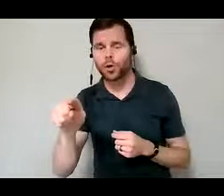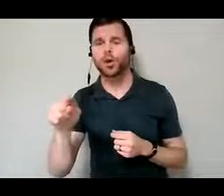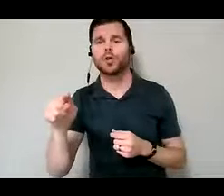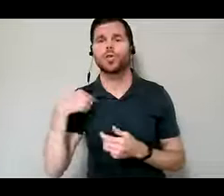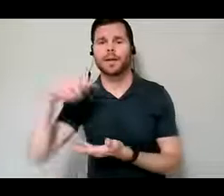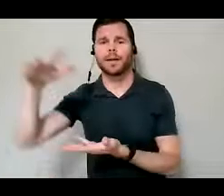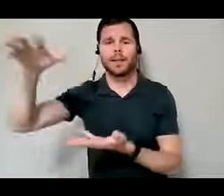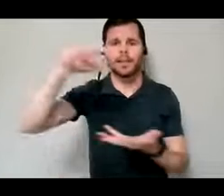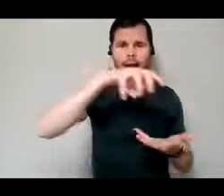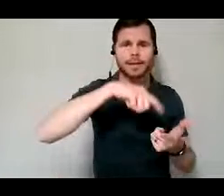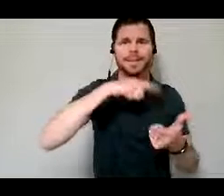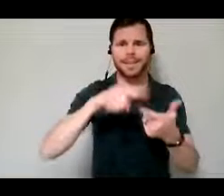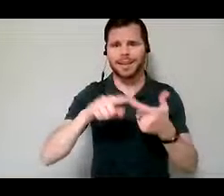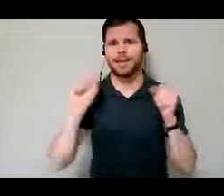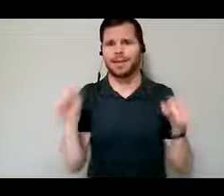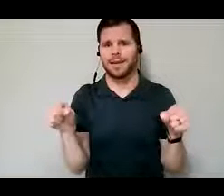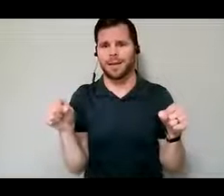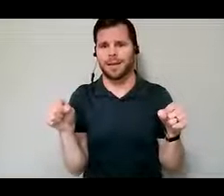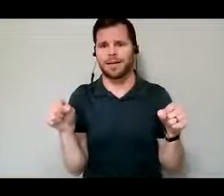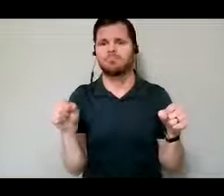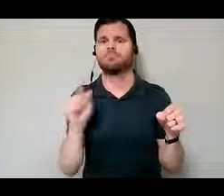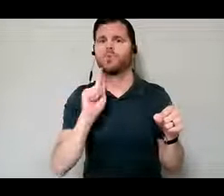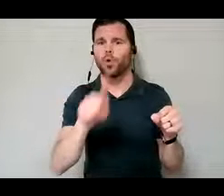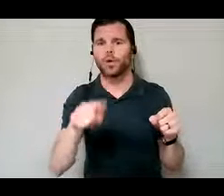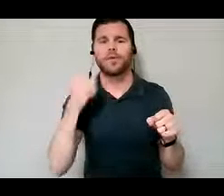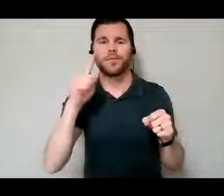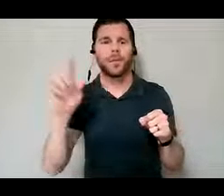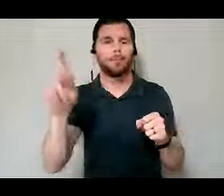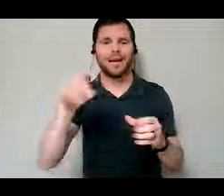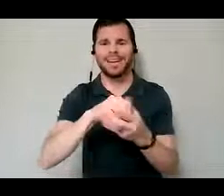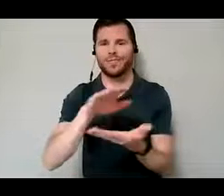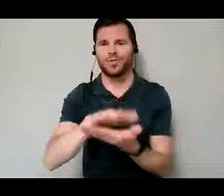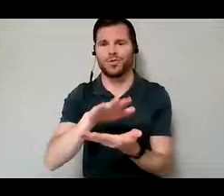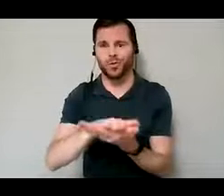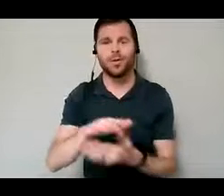them hopefully for when students return soon. All right, and then